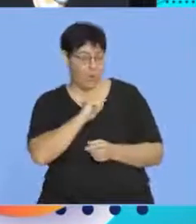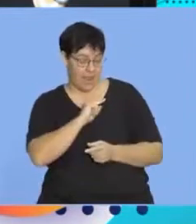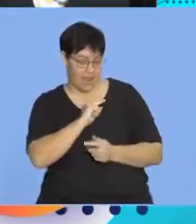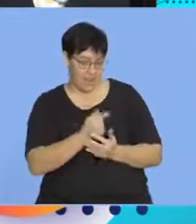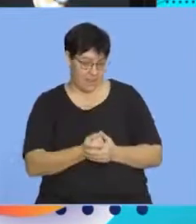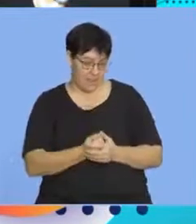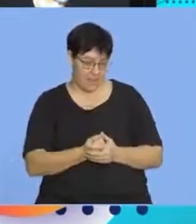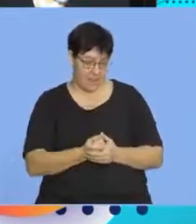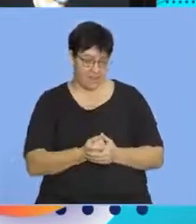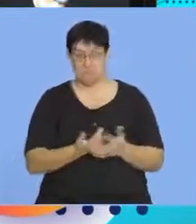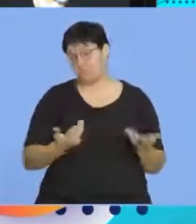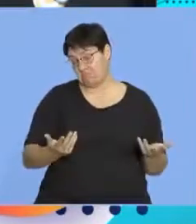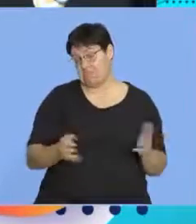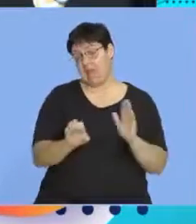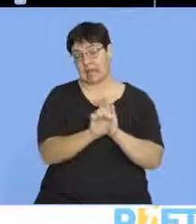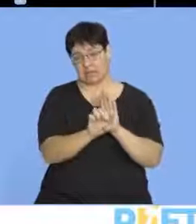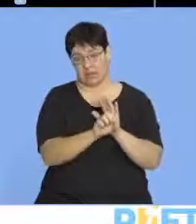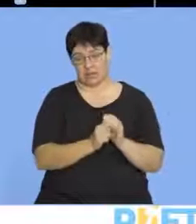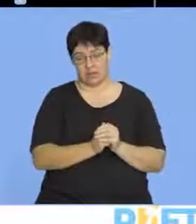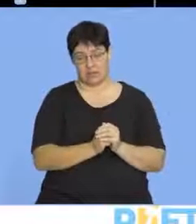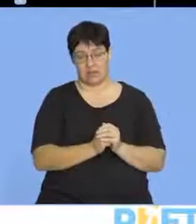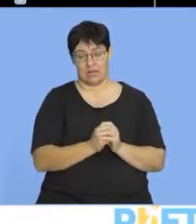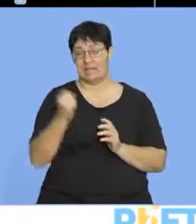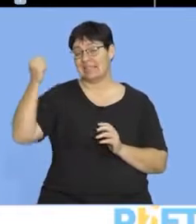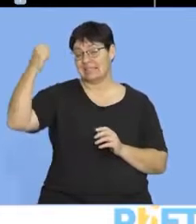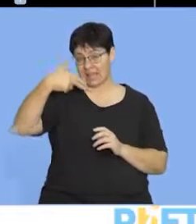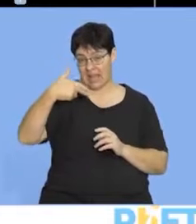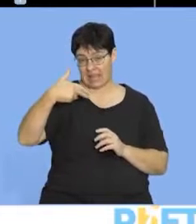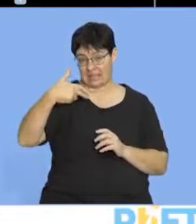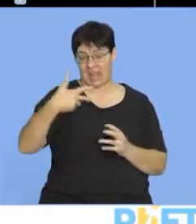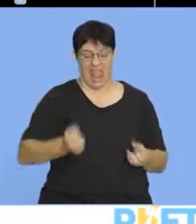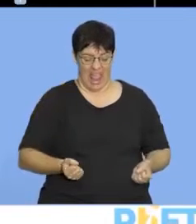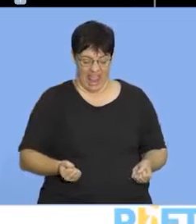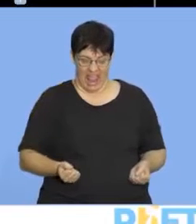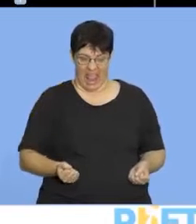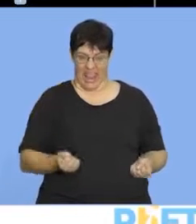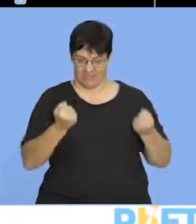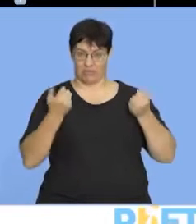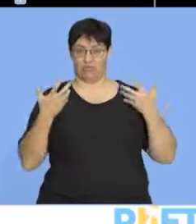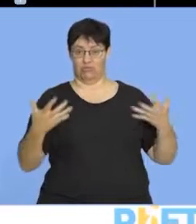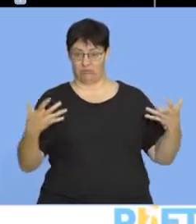if, say for example, we make the satellite too heavy,